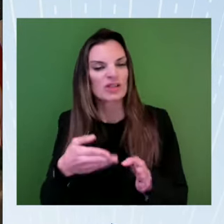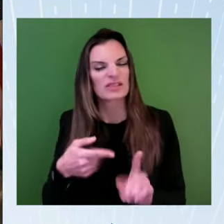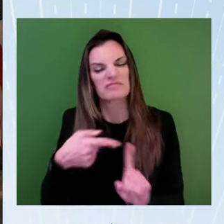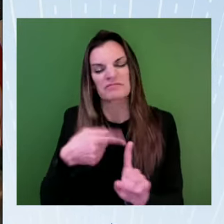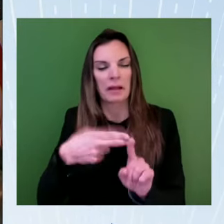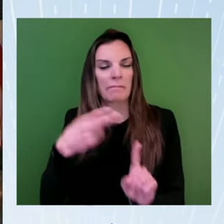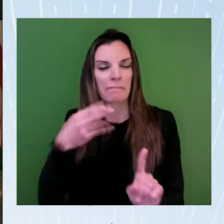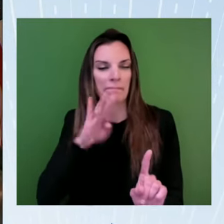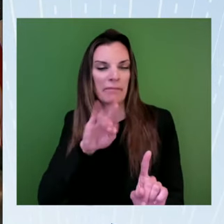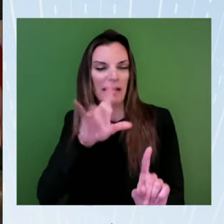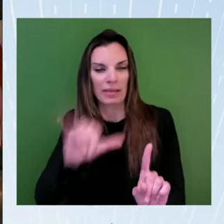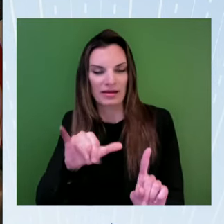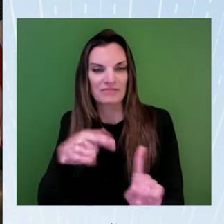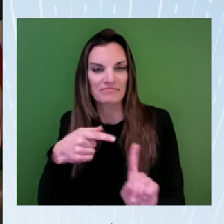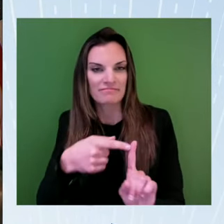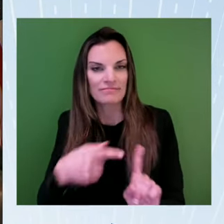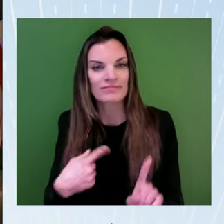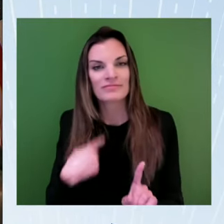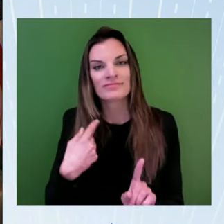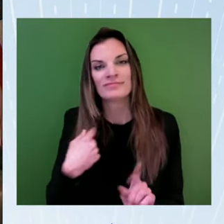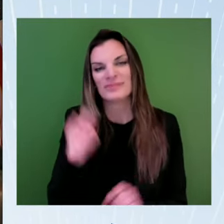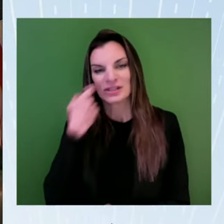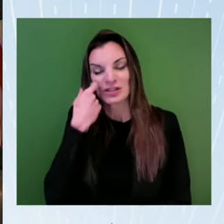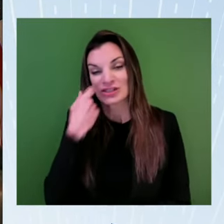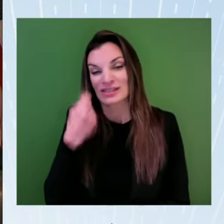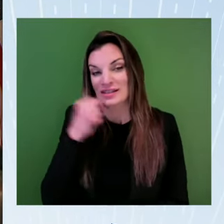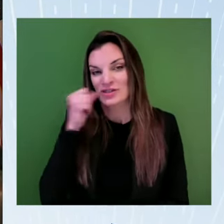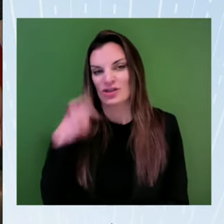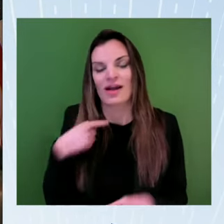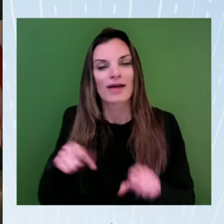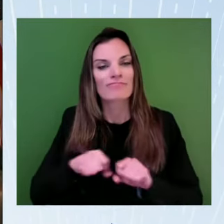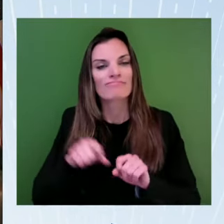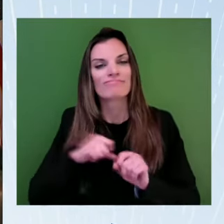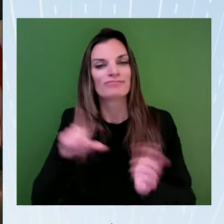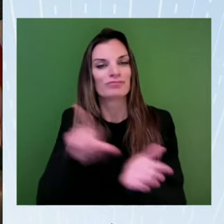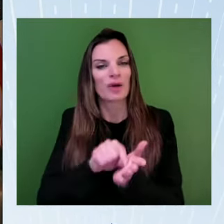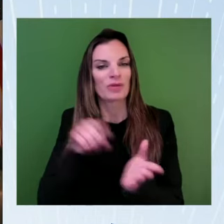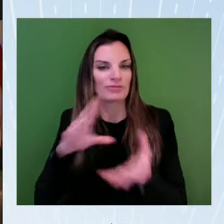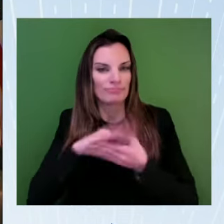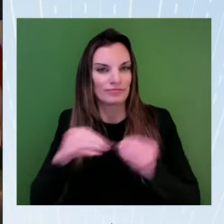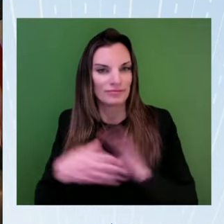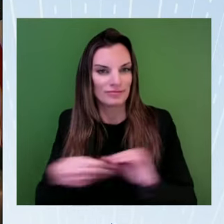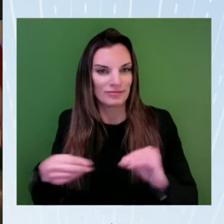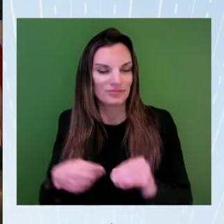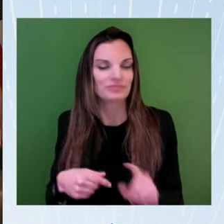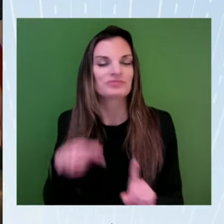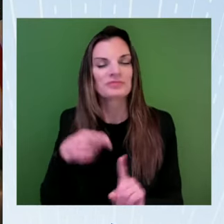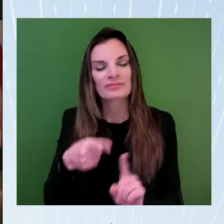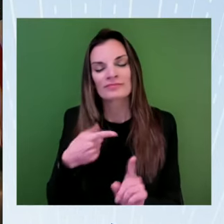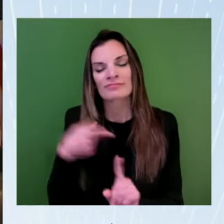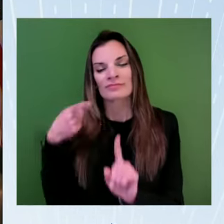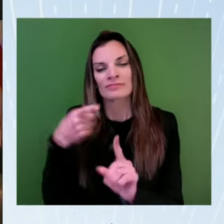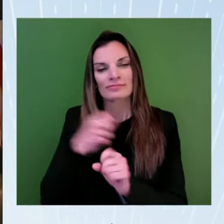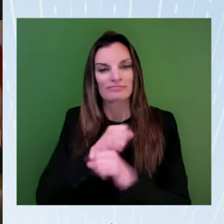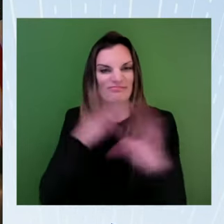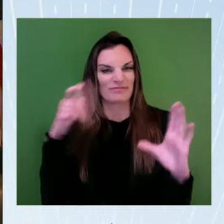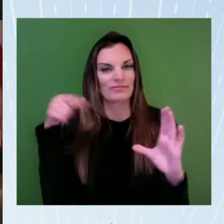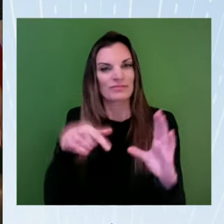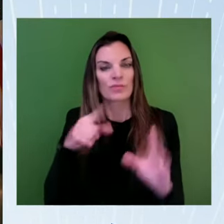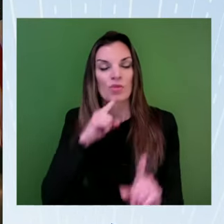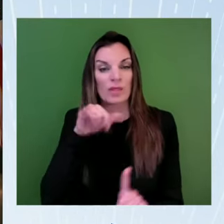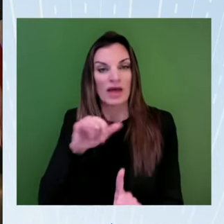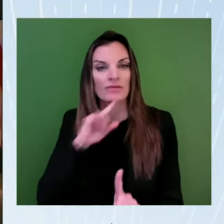just yesterday online that was published. You know, this was one of my formative experiences when I went to start a